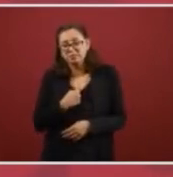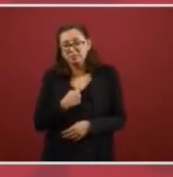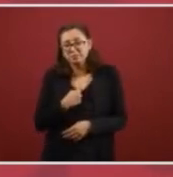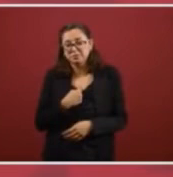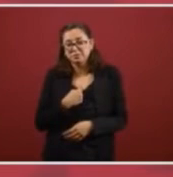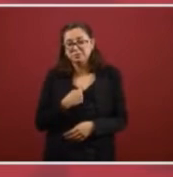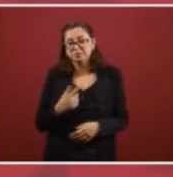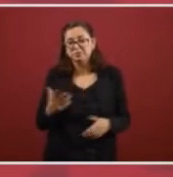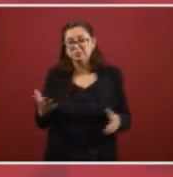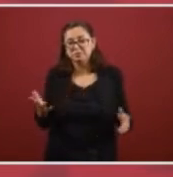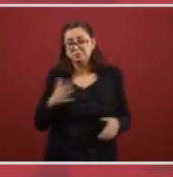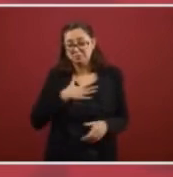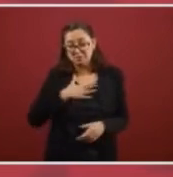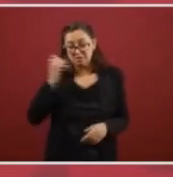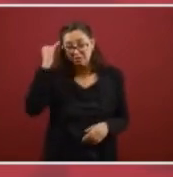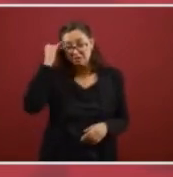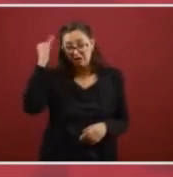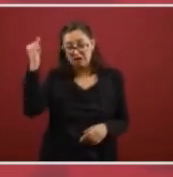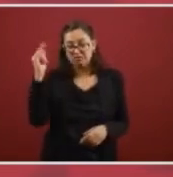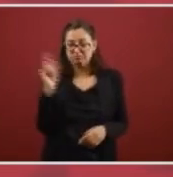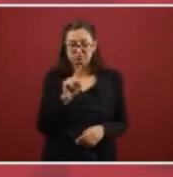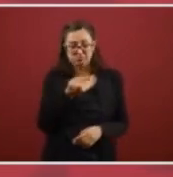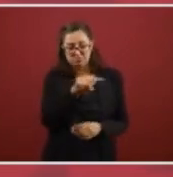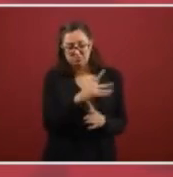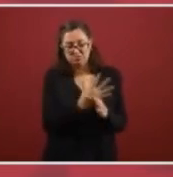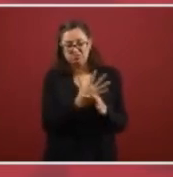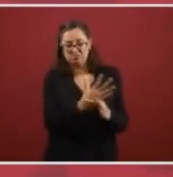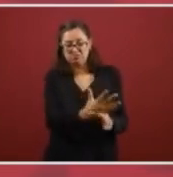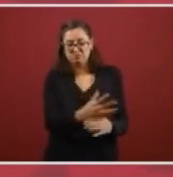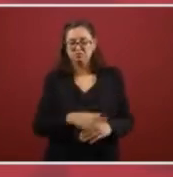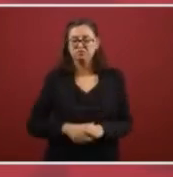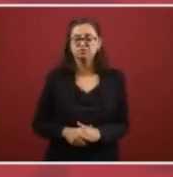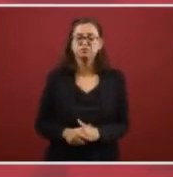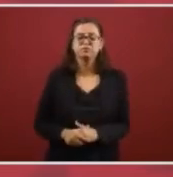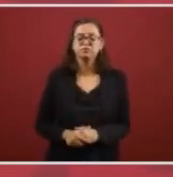or to persecute me. It's not an invention.